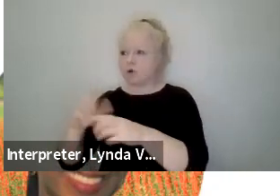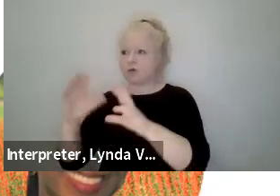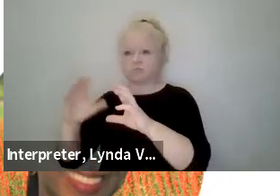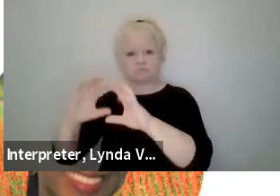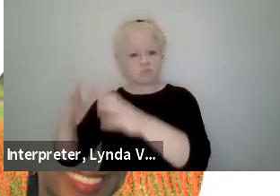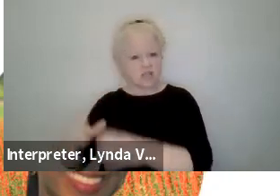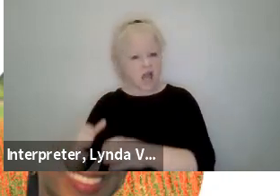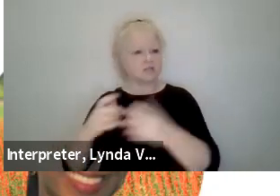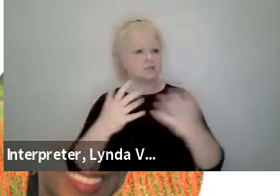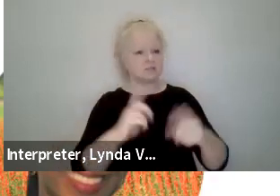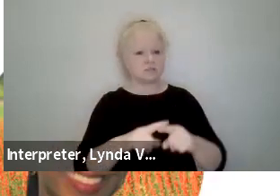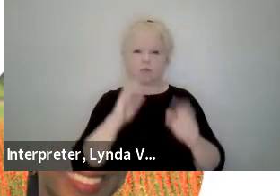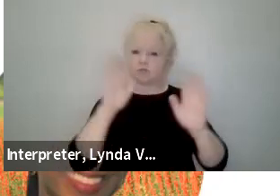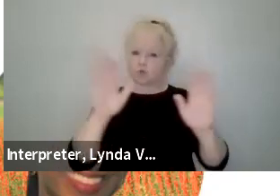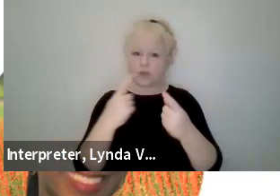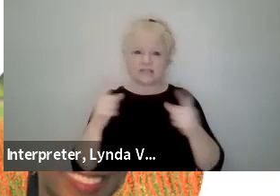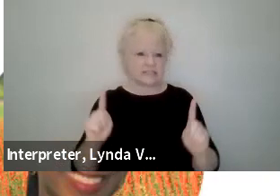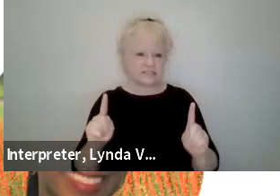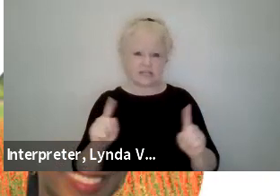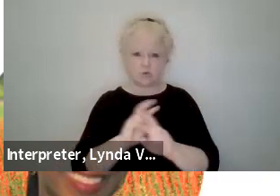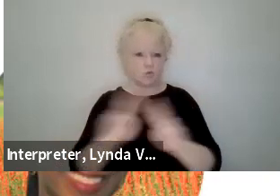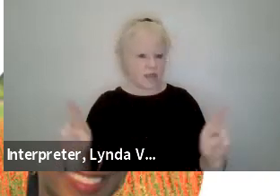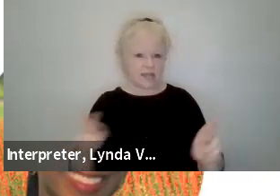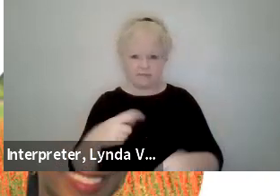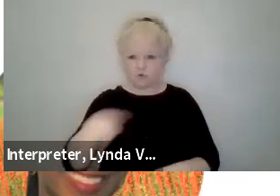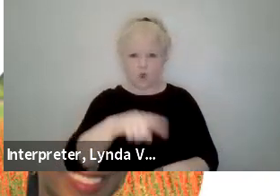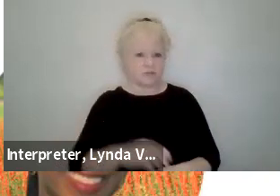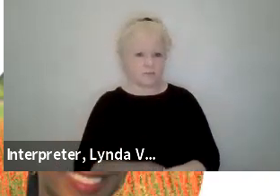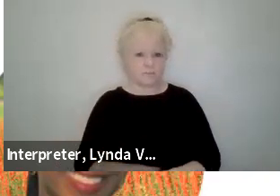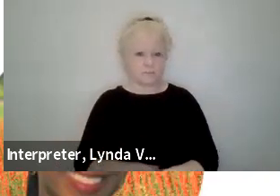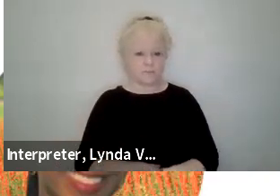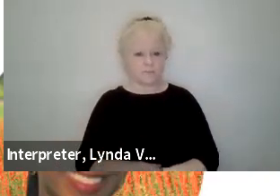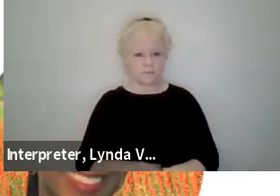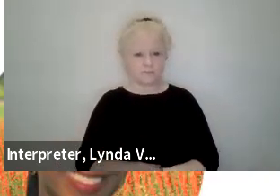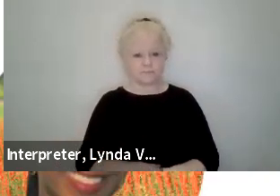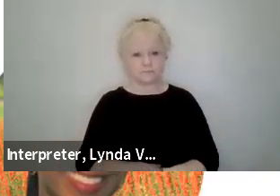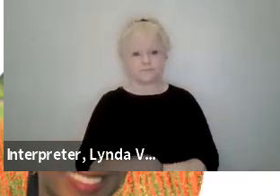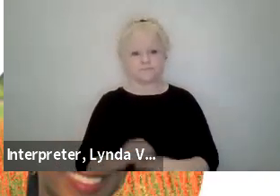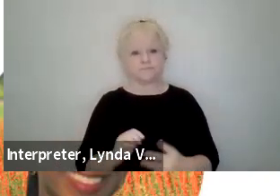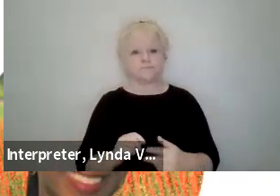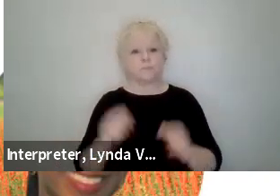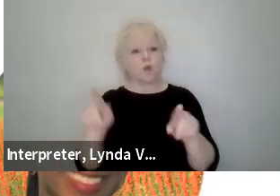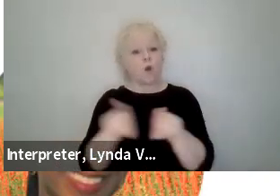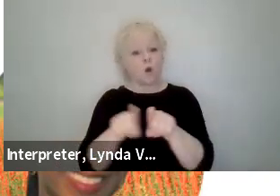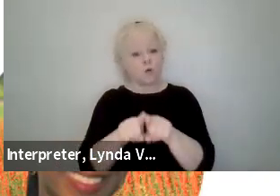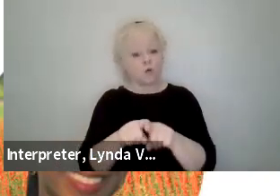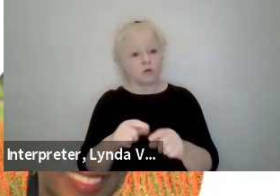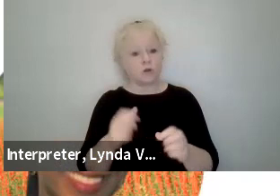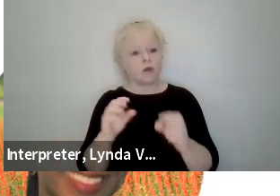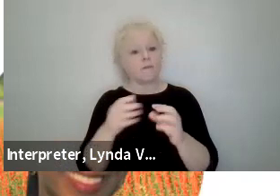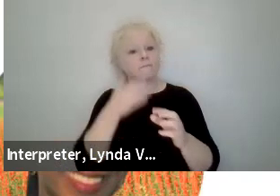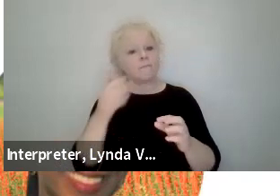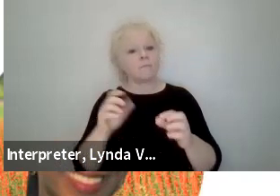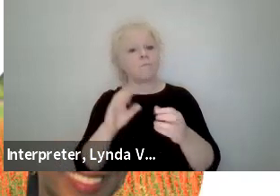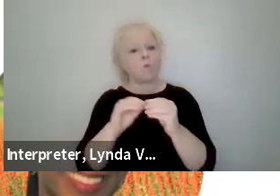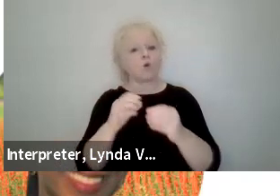platforms yielded great success for our readiness. Now, our second component here would be strengthening relationships with